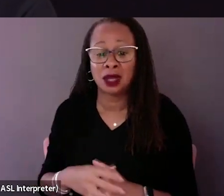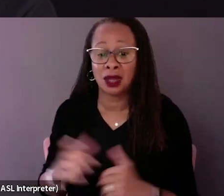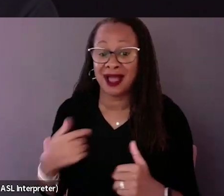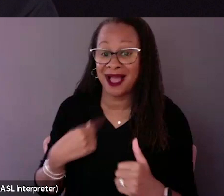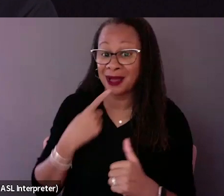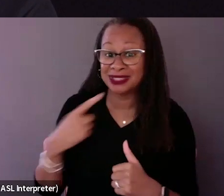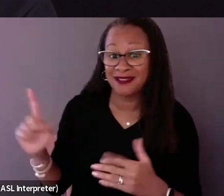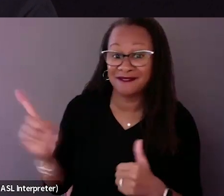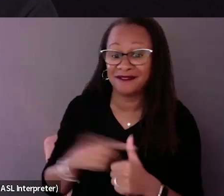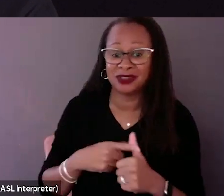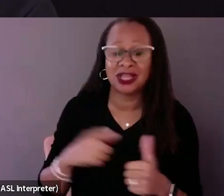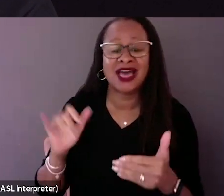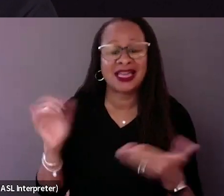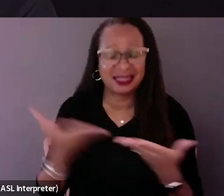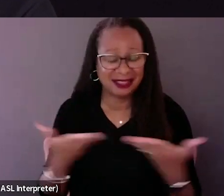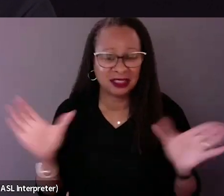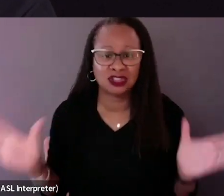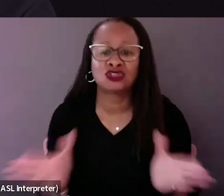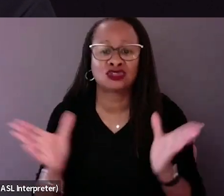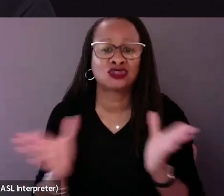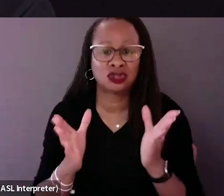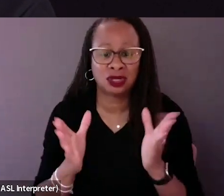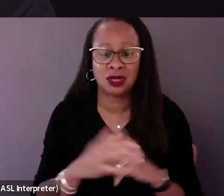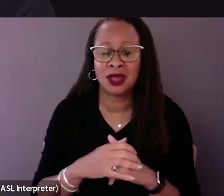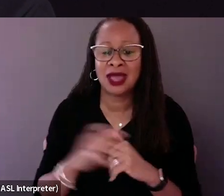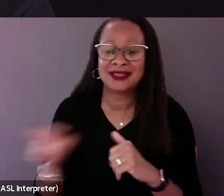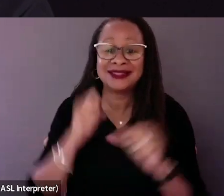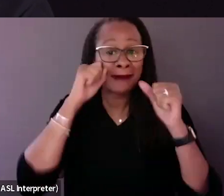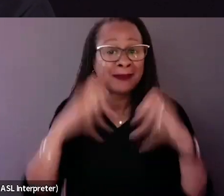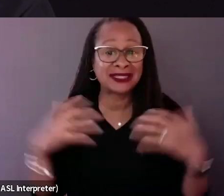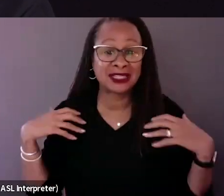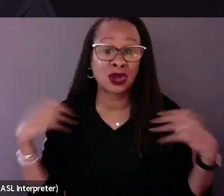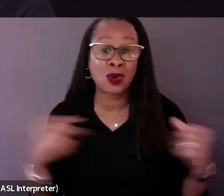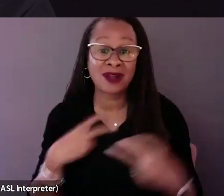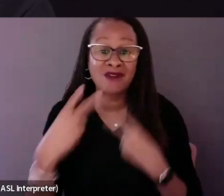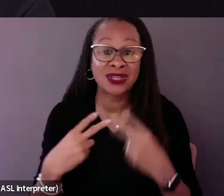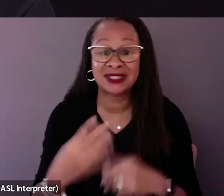again, this is driven by these amazing heroic voices.